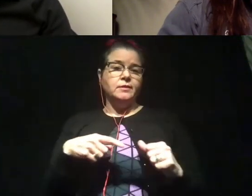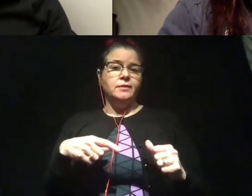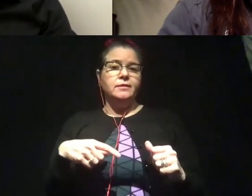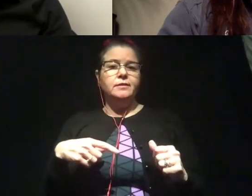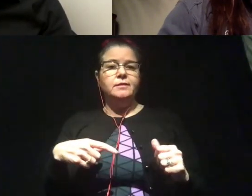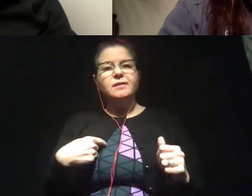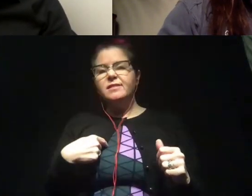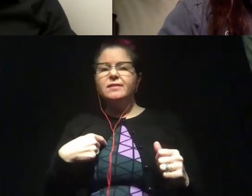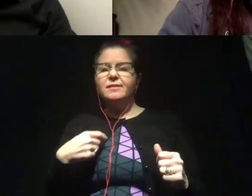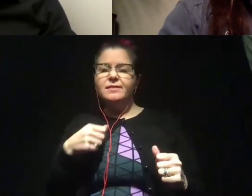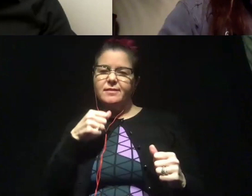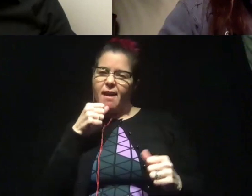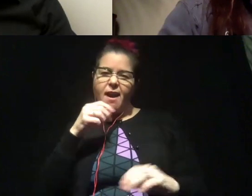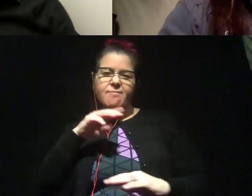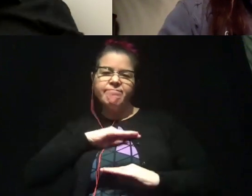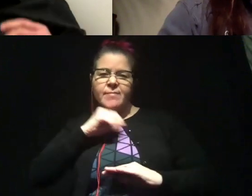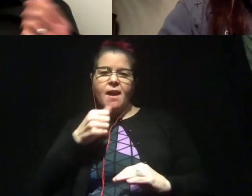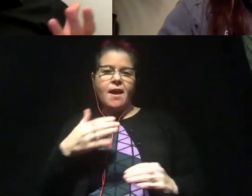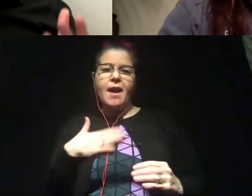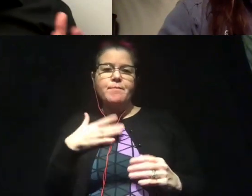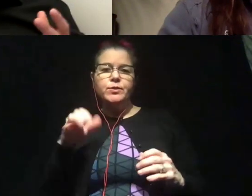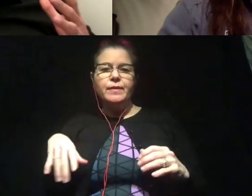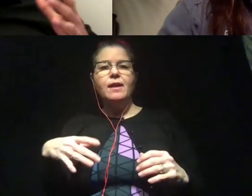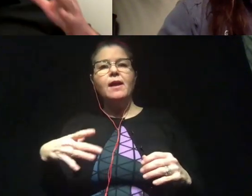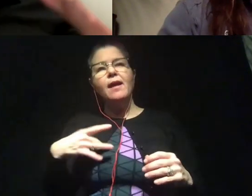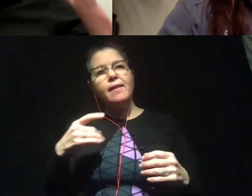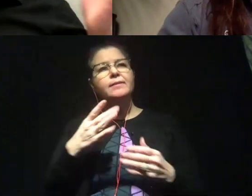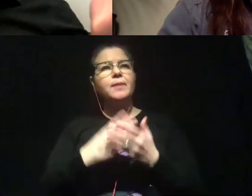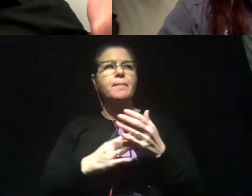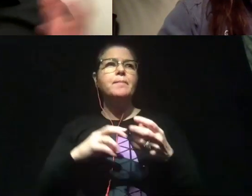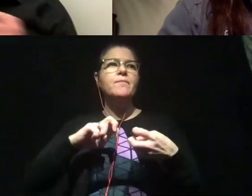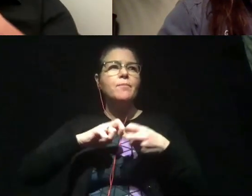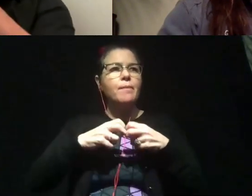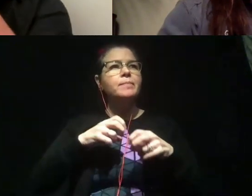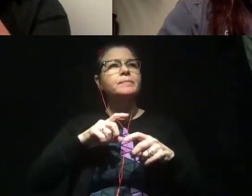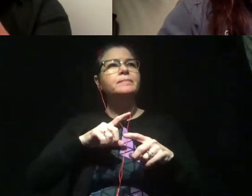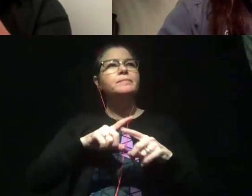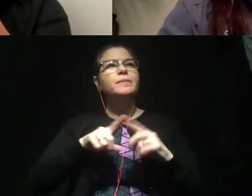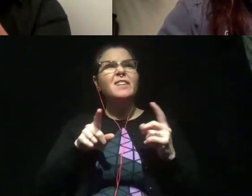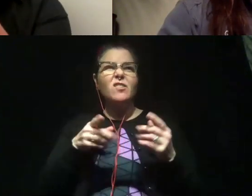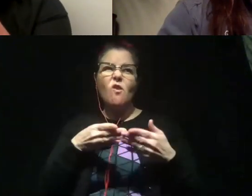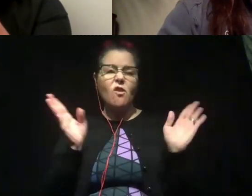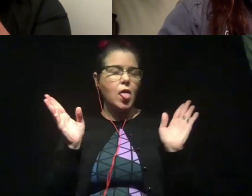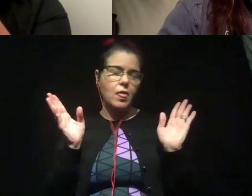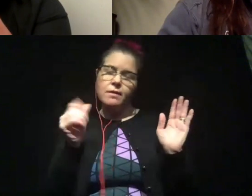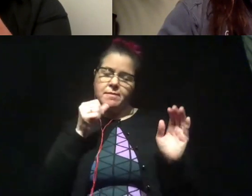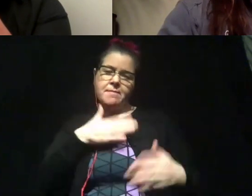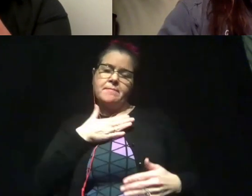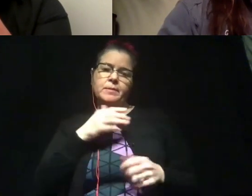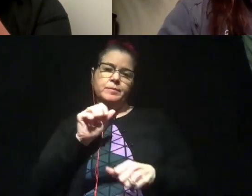happy doing it. I liked the kind of problems, but didn't overall like what I was working on,